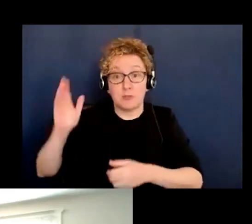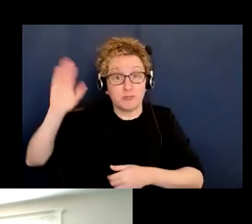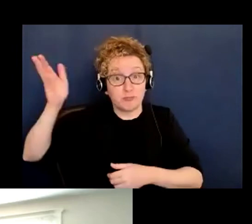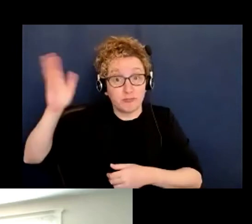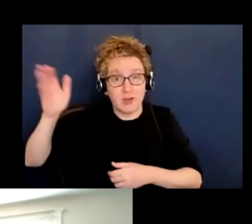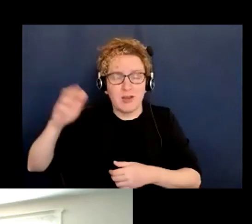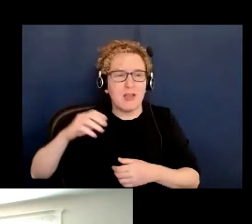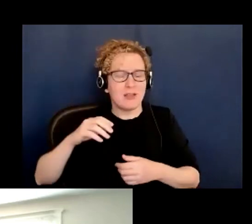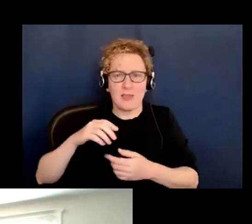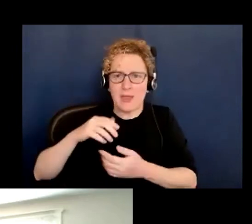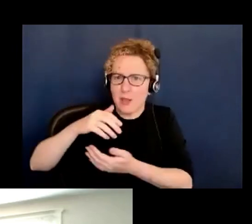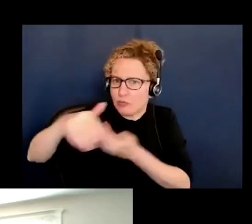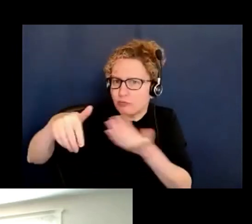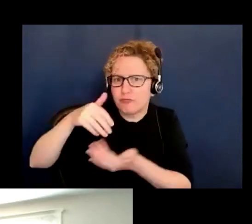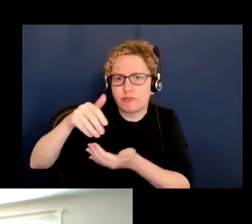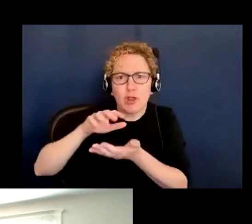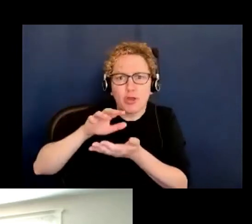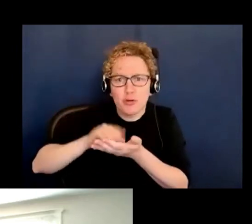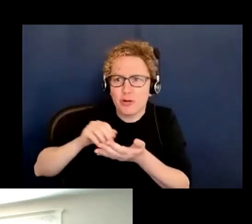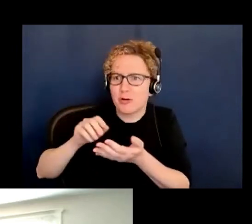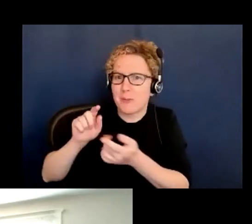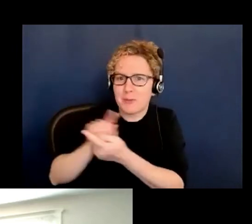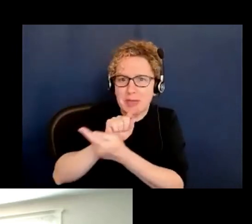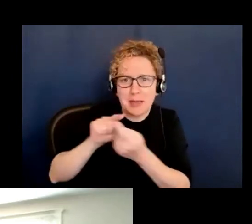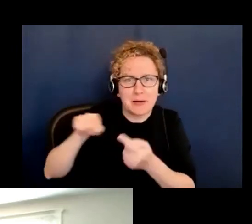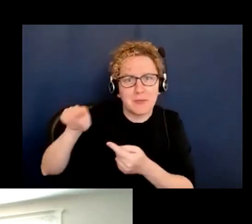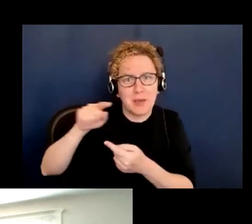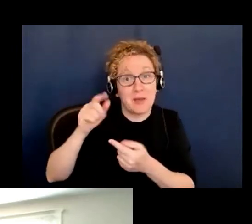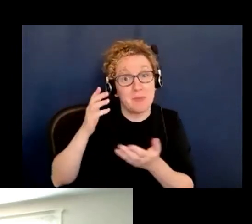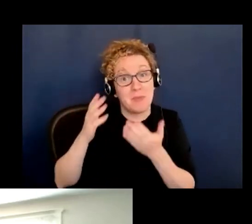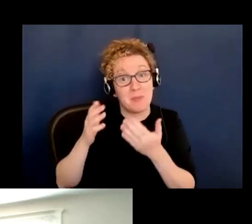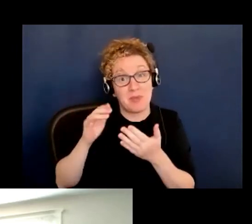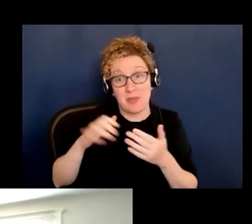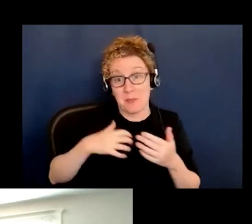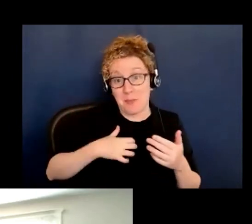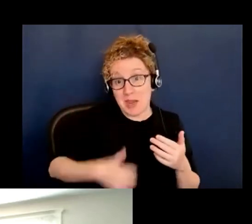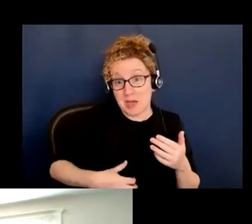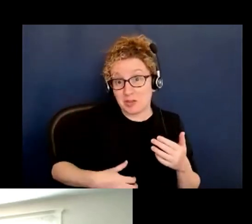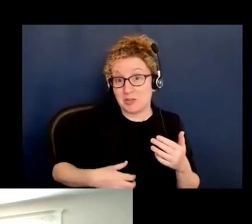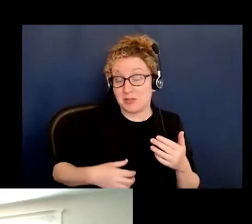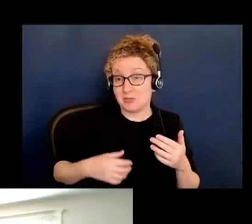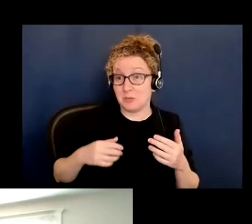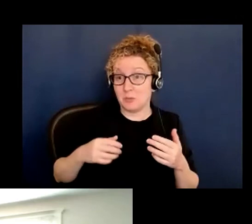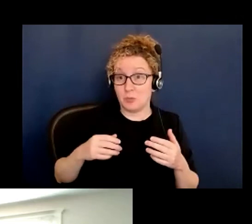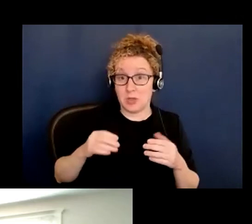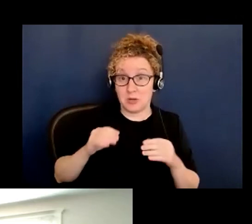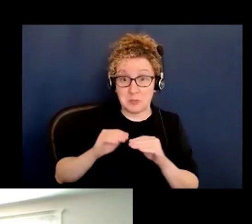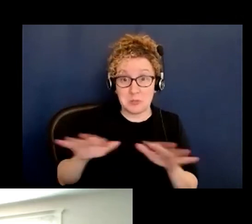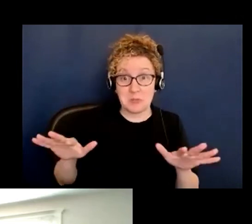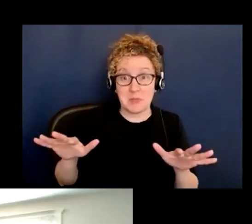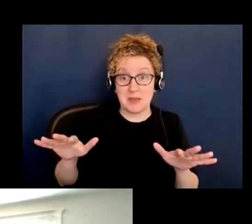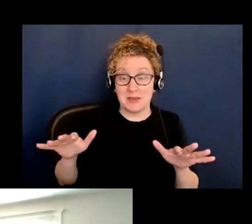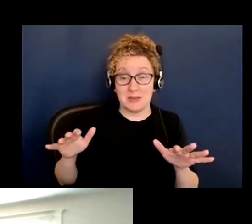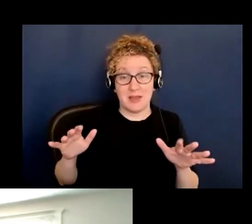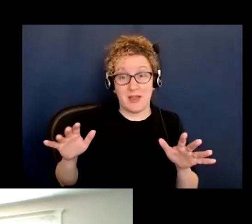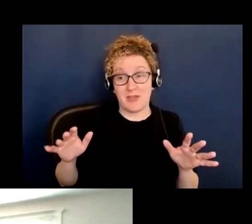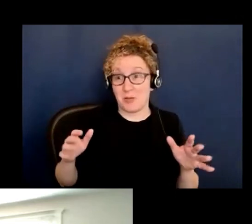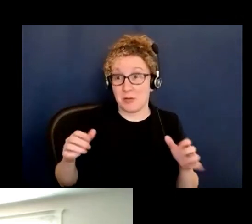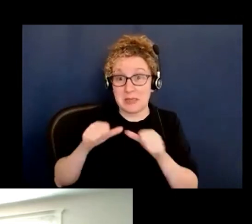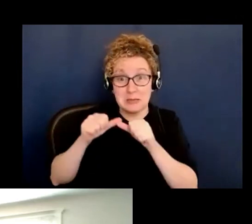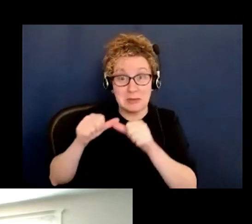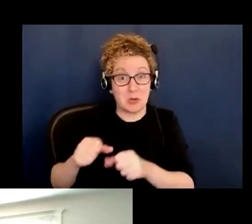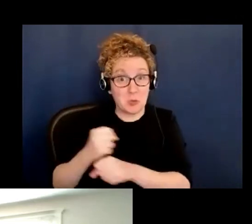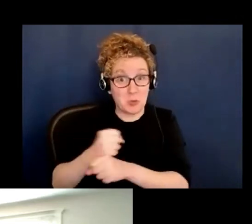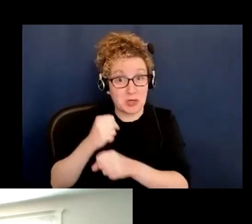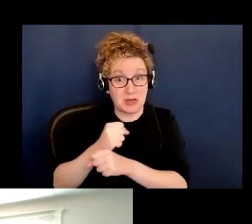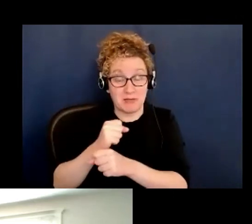international education. And they can hopefully that passion for it will be contagious enough to for